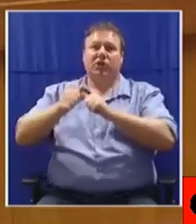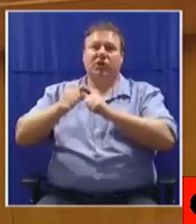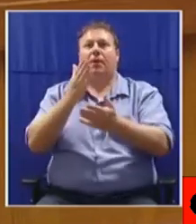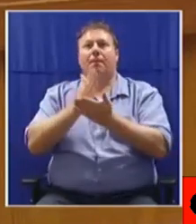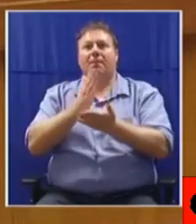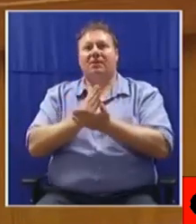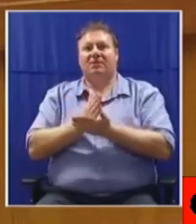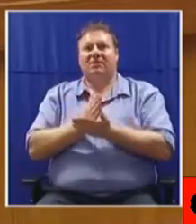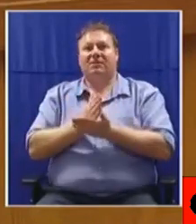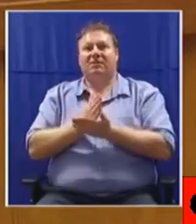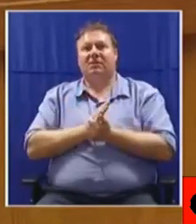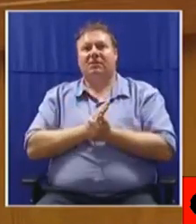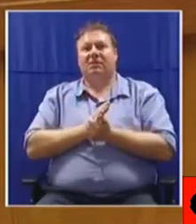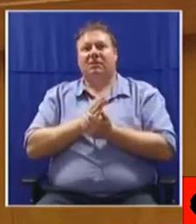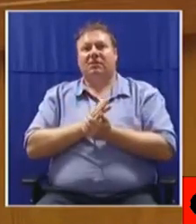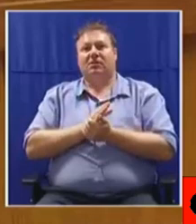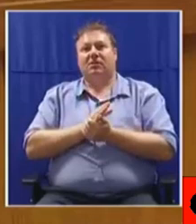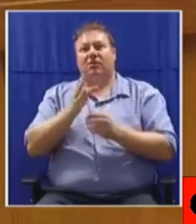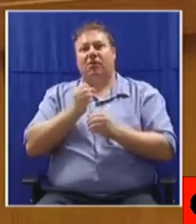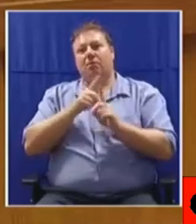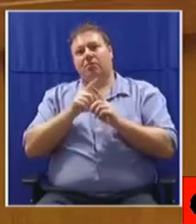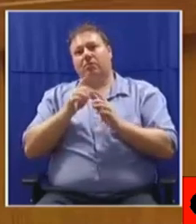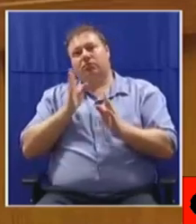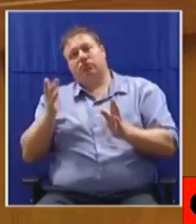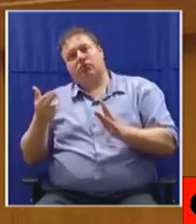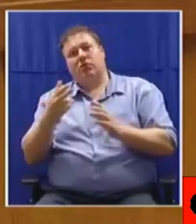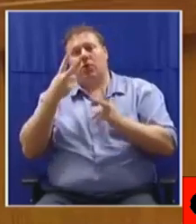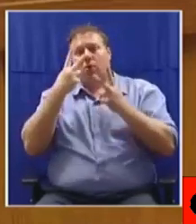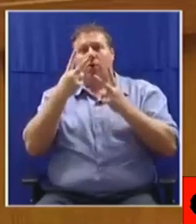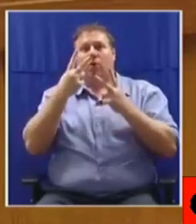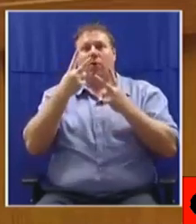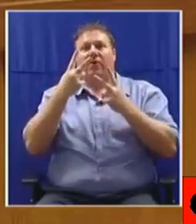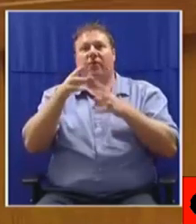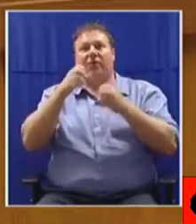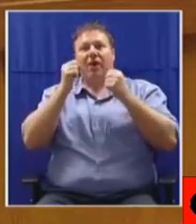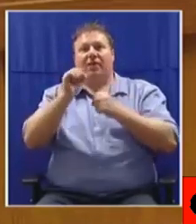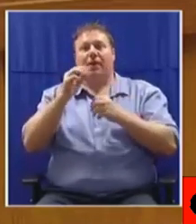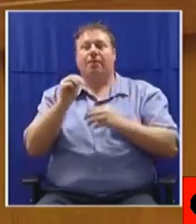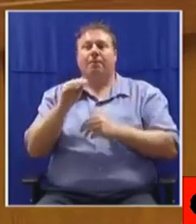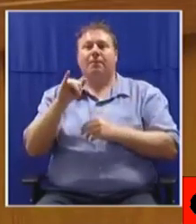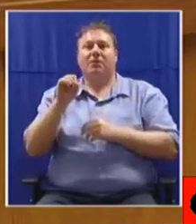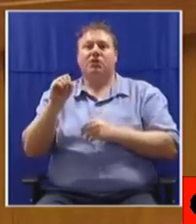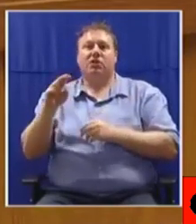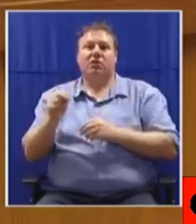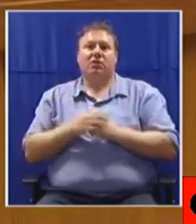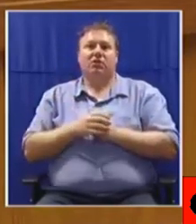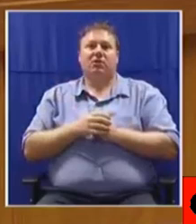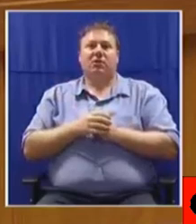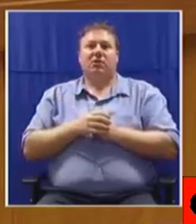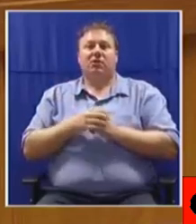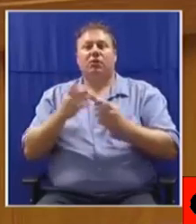of relative obscurity, discover its mission, fulfill it, or betray